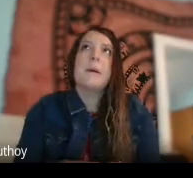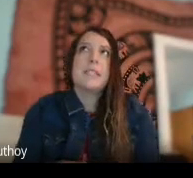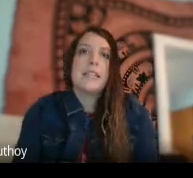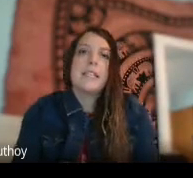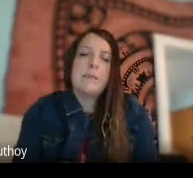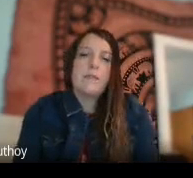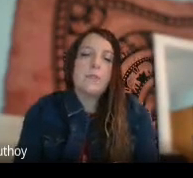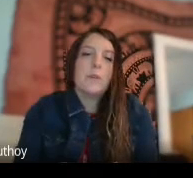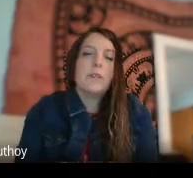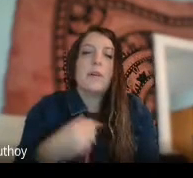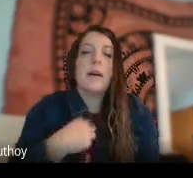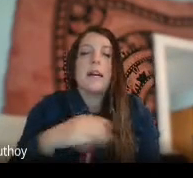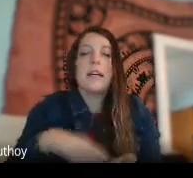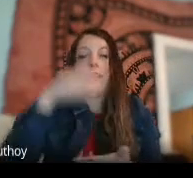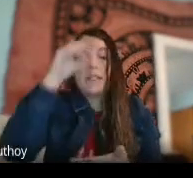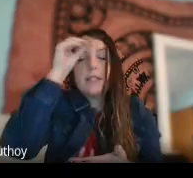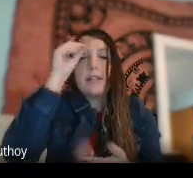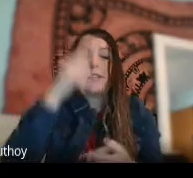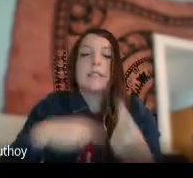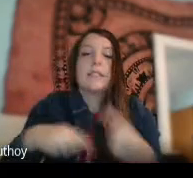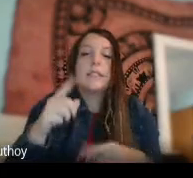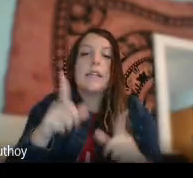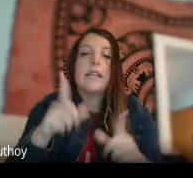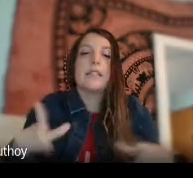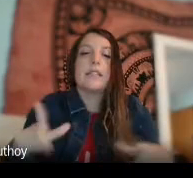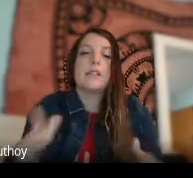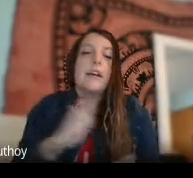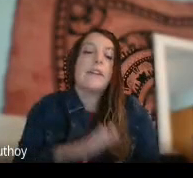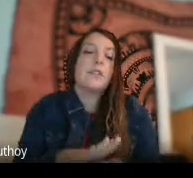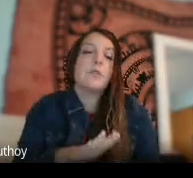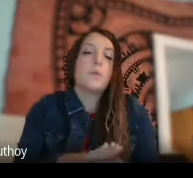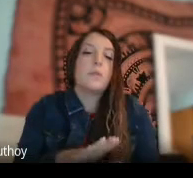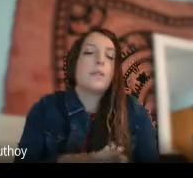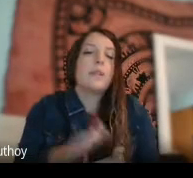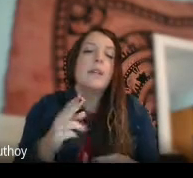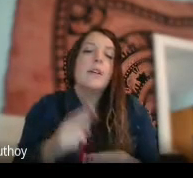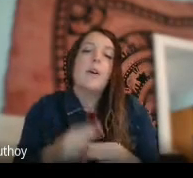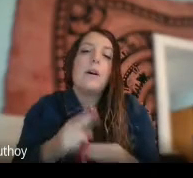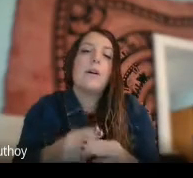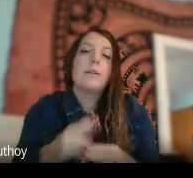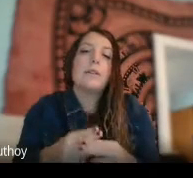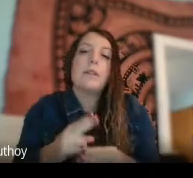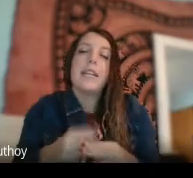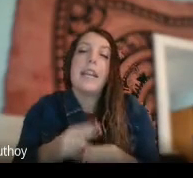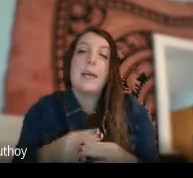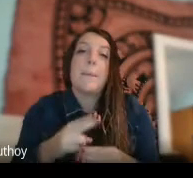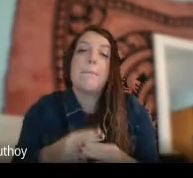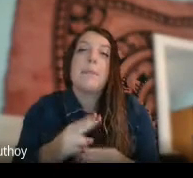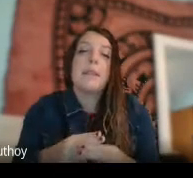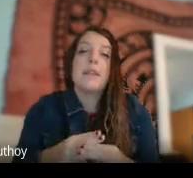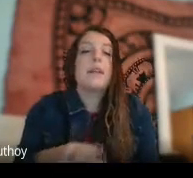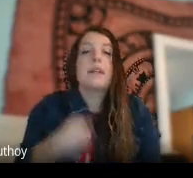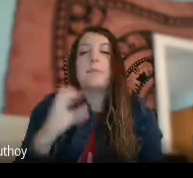Then you want to say the name of your school. So I learned sign language at the school called or